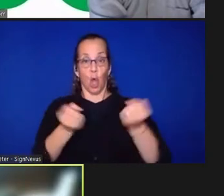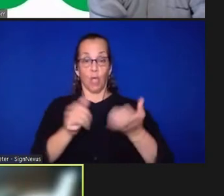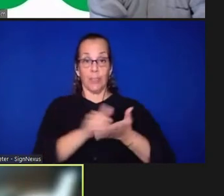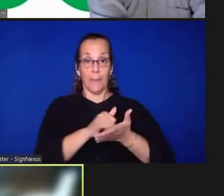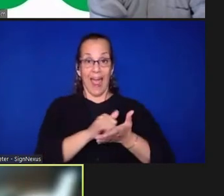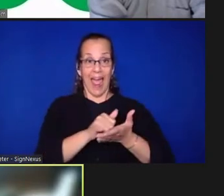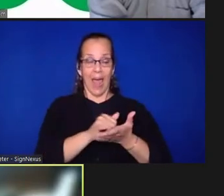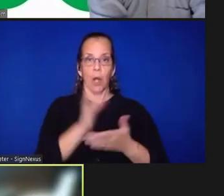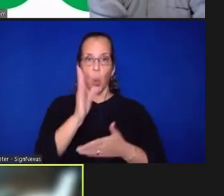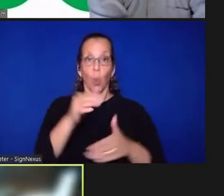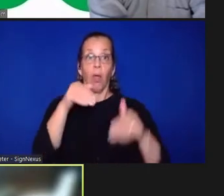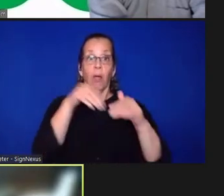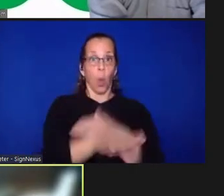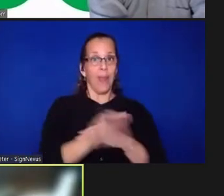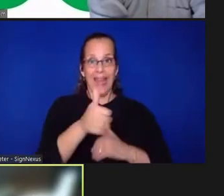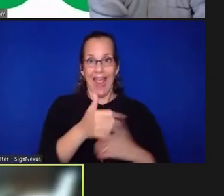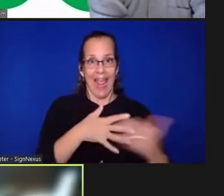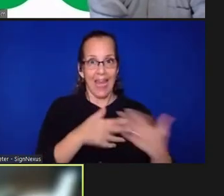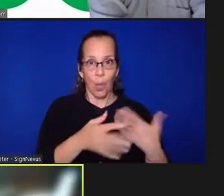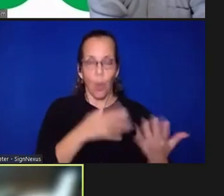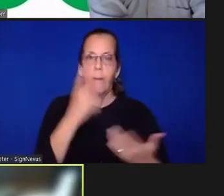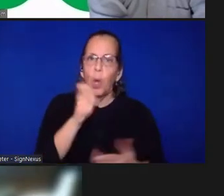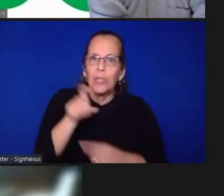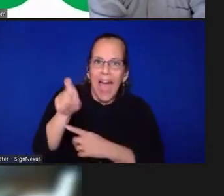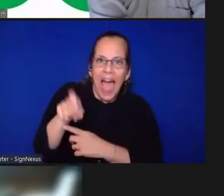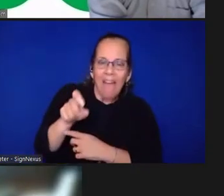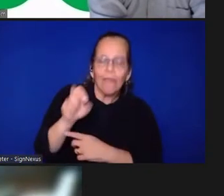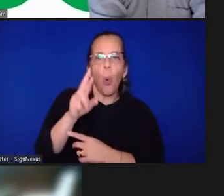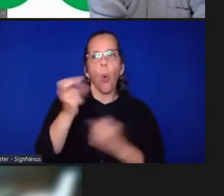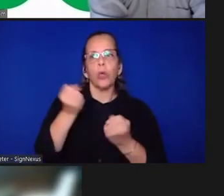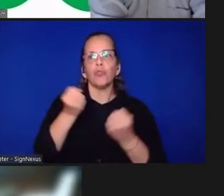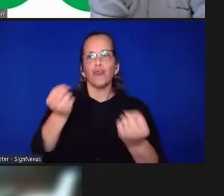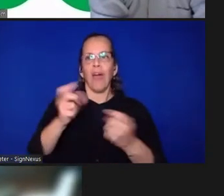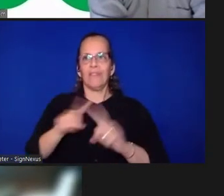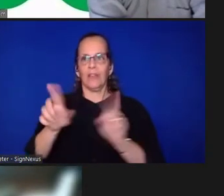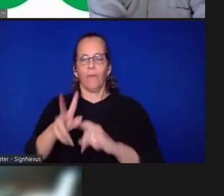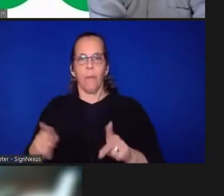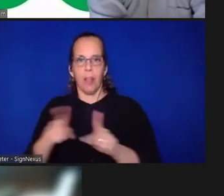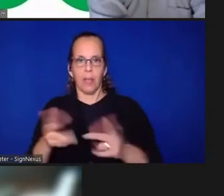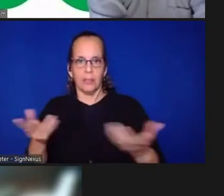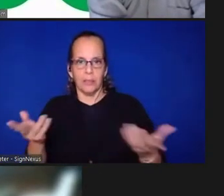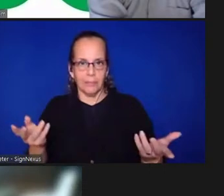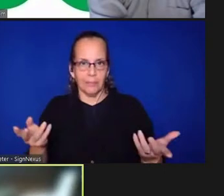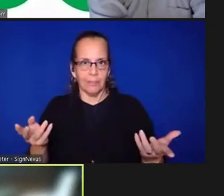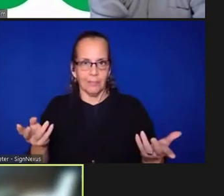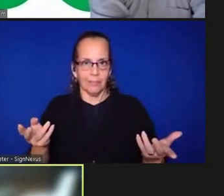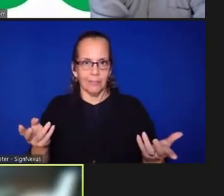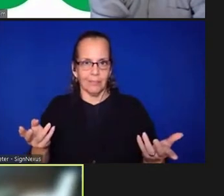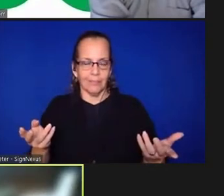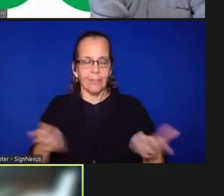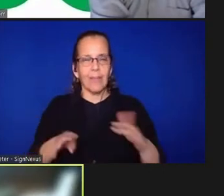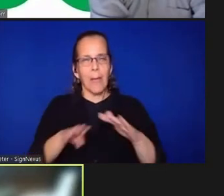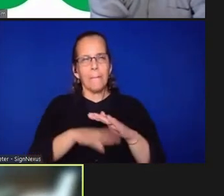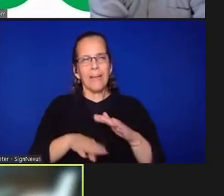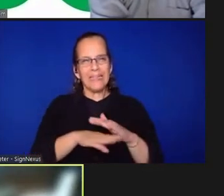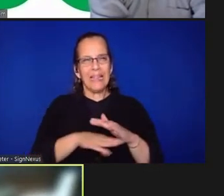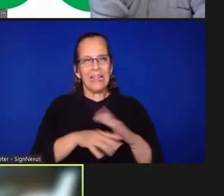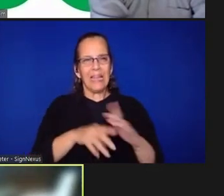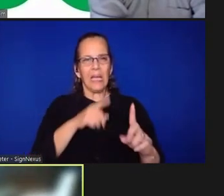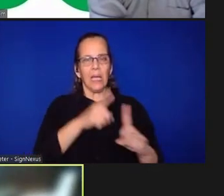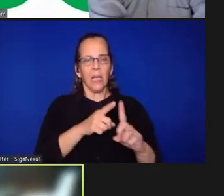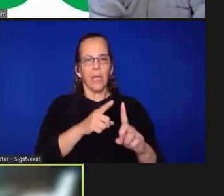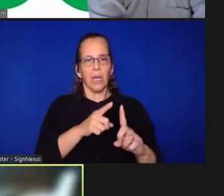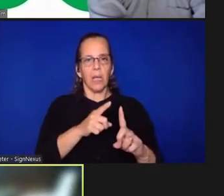anyway because they need to or they're just going to drive somewhere else basically bottom line is City needs to be accessible to